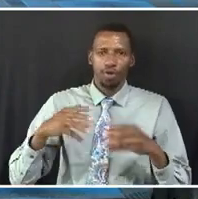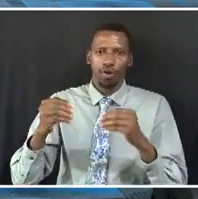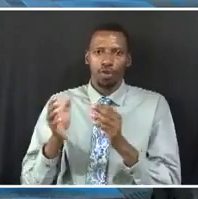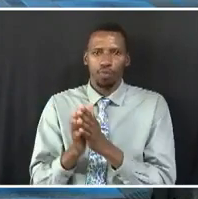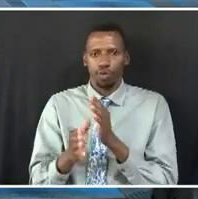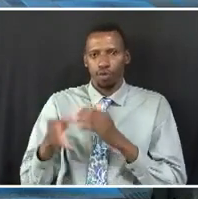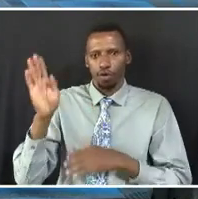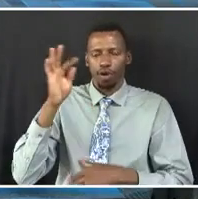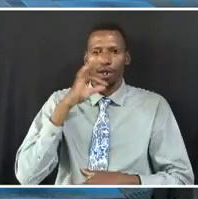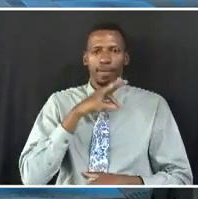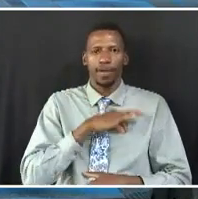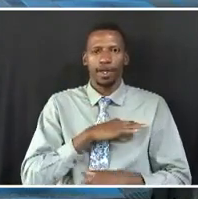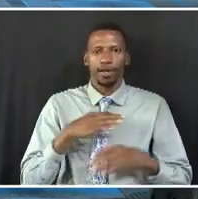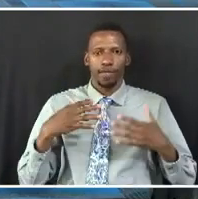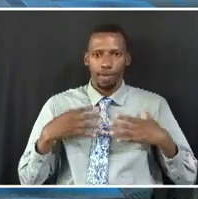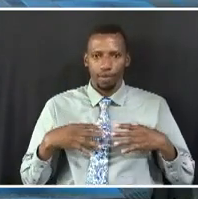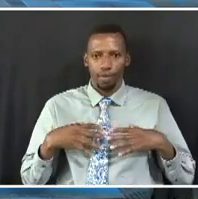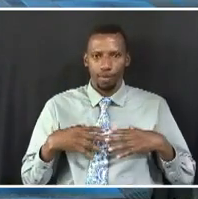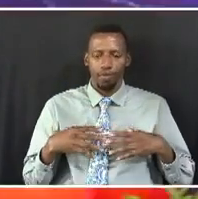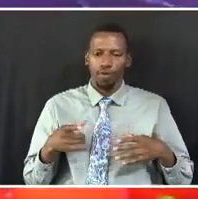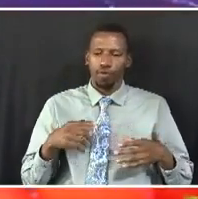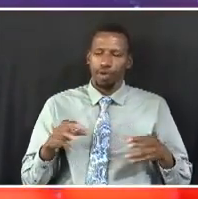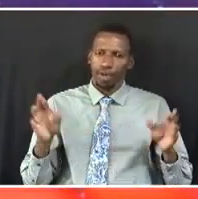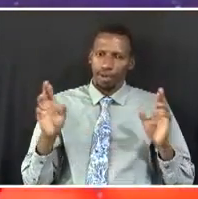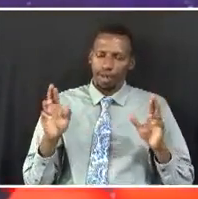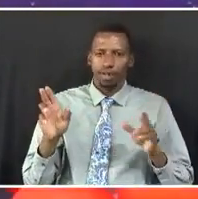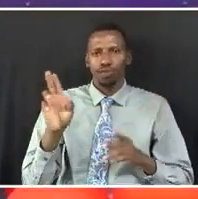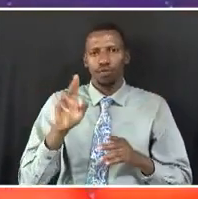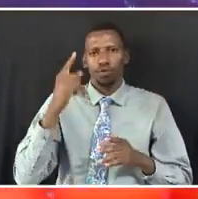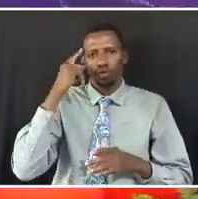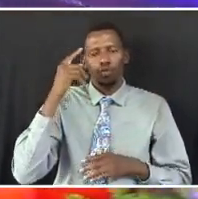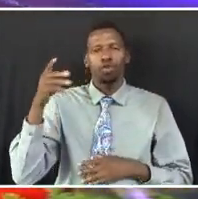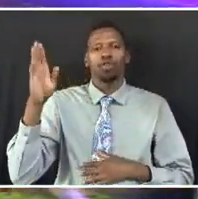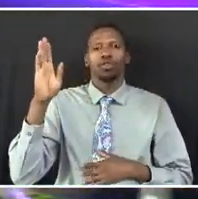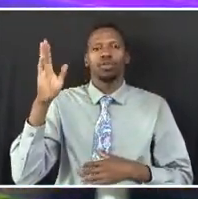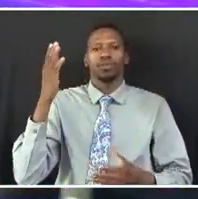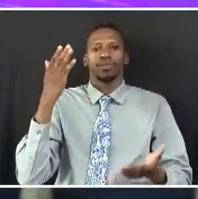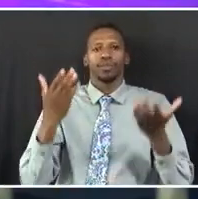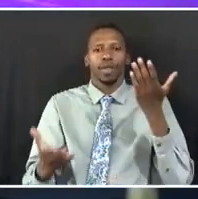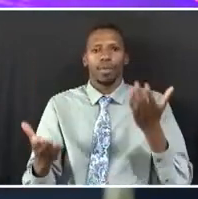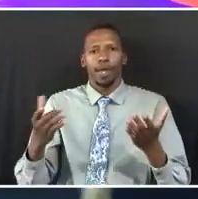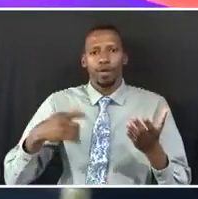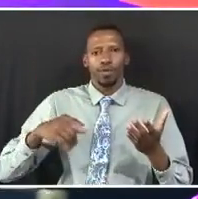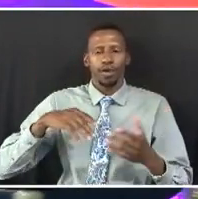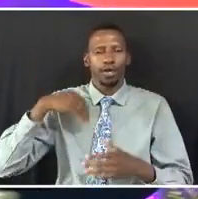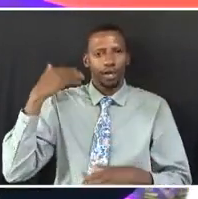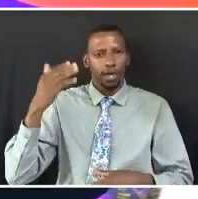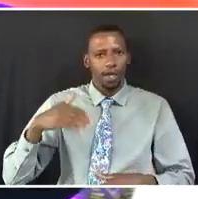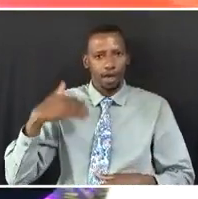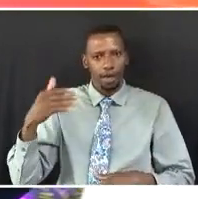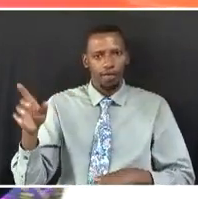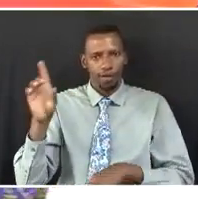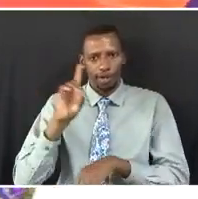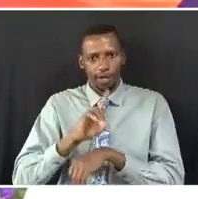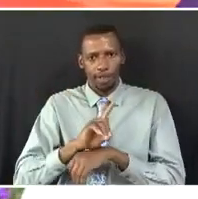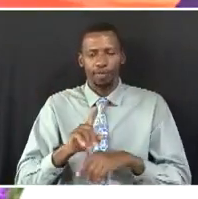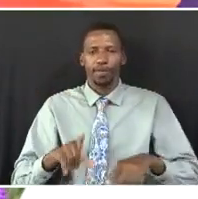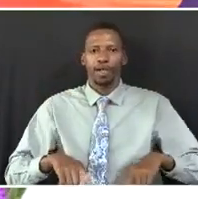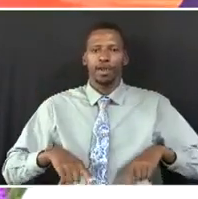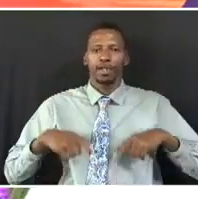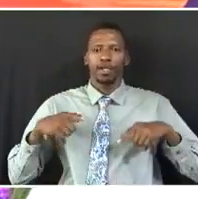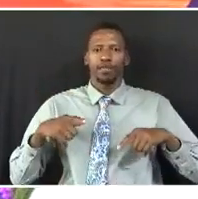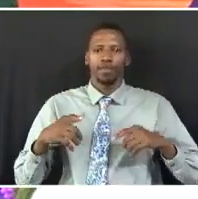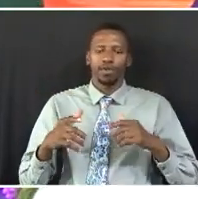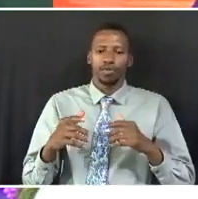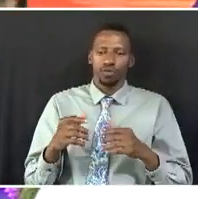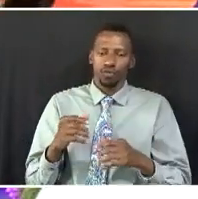We spend and are willing to be spent for the cause of God. May we every day live to spend